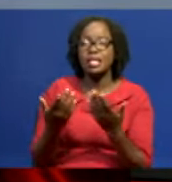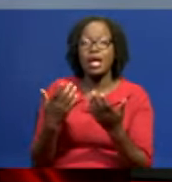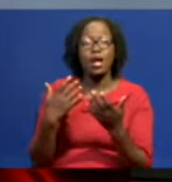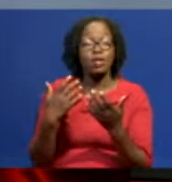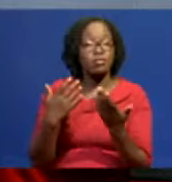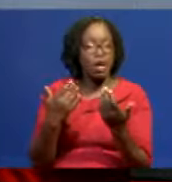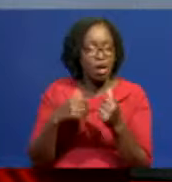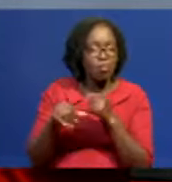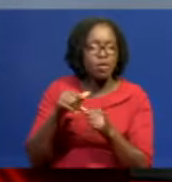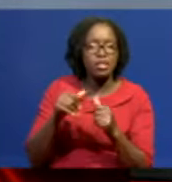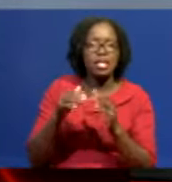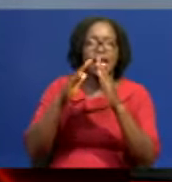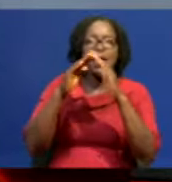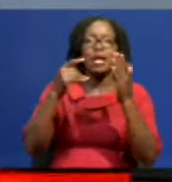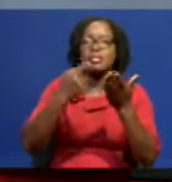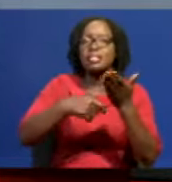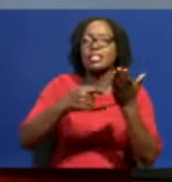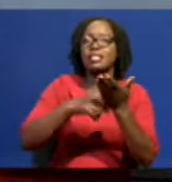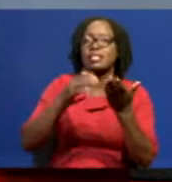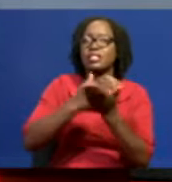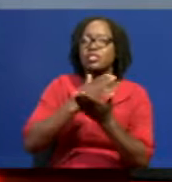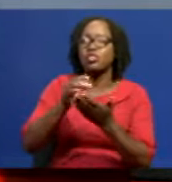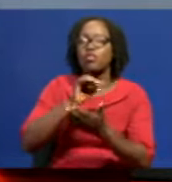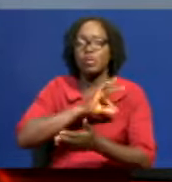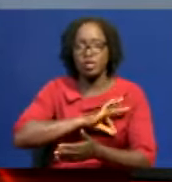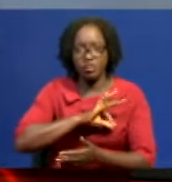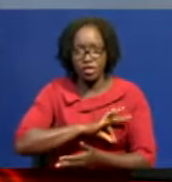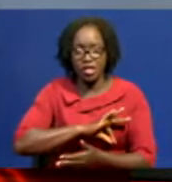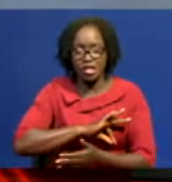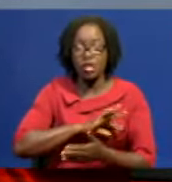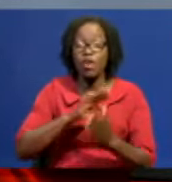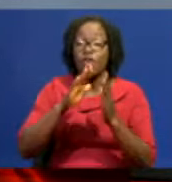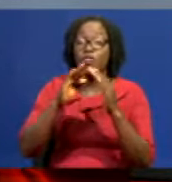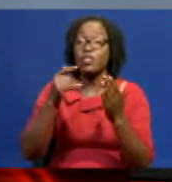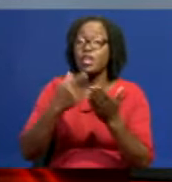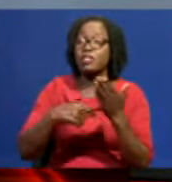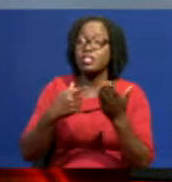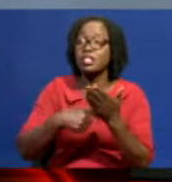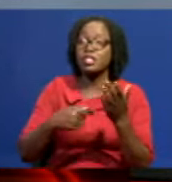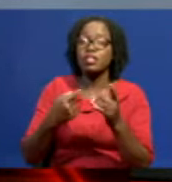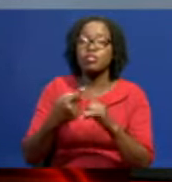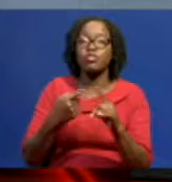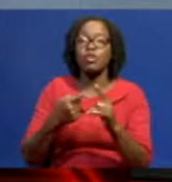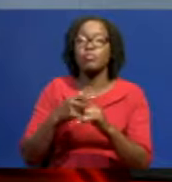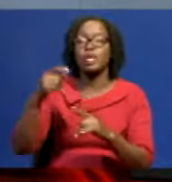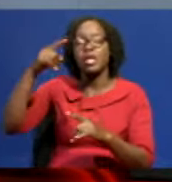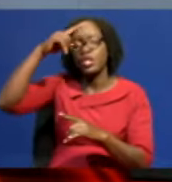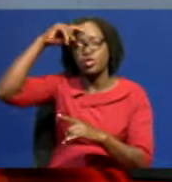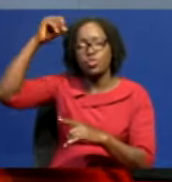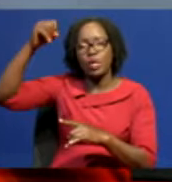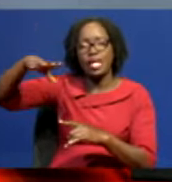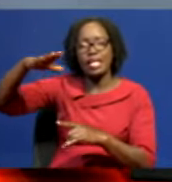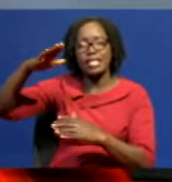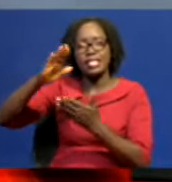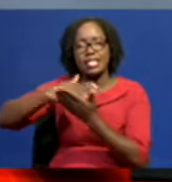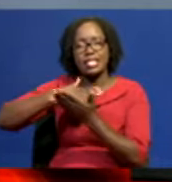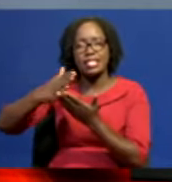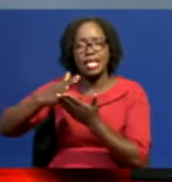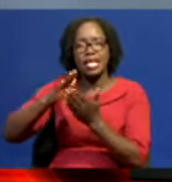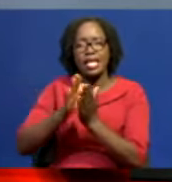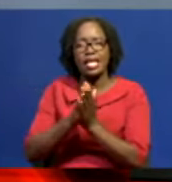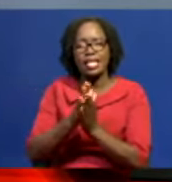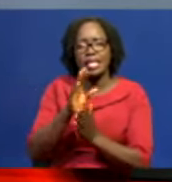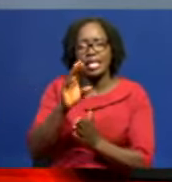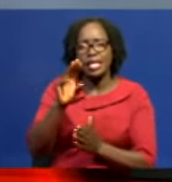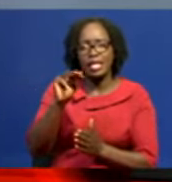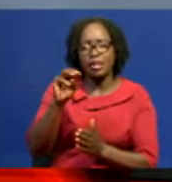to the housing levy, where a section of beneficiaries of the housing levy drawn from the Jua Kali sector, the micro, small